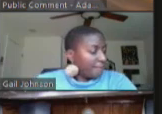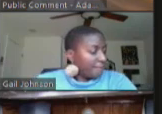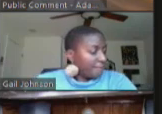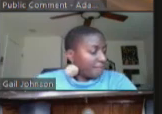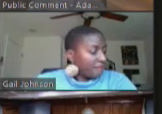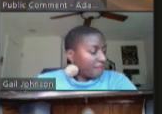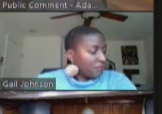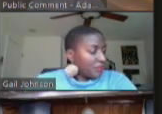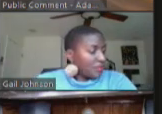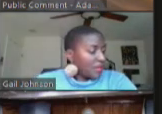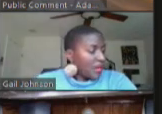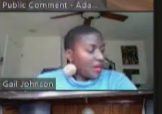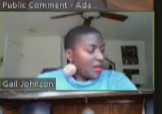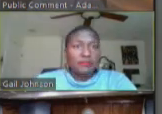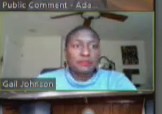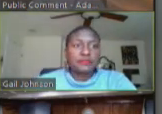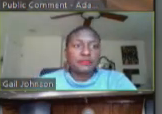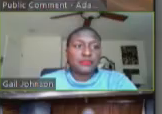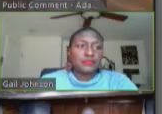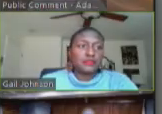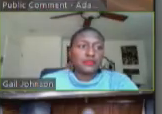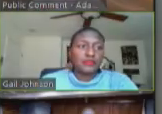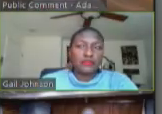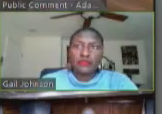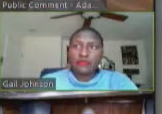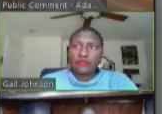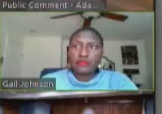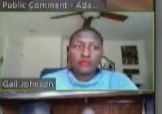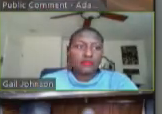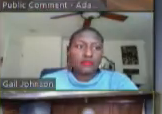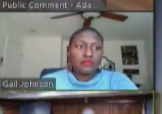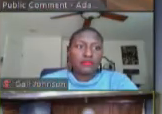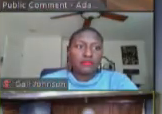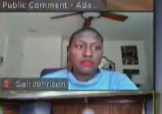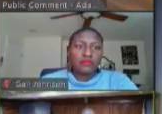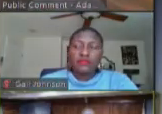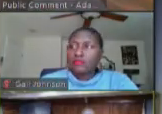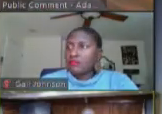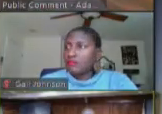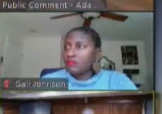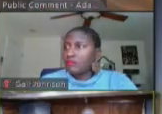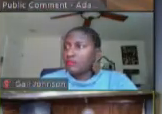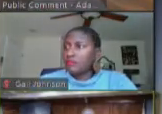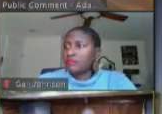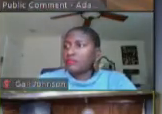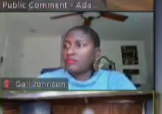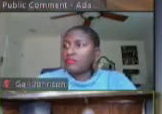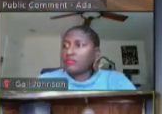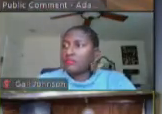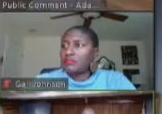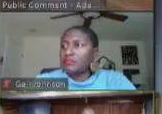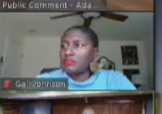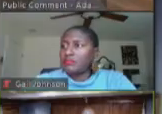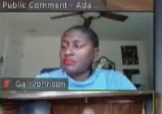Commissioner Johnson. Aye. Commissioner Sacco. Aye. Mayor Poe. Aye, that motion